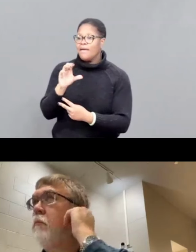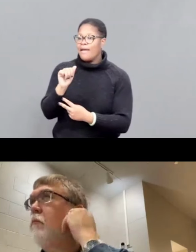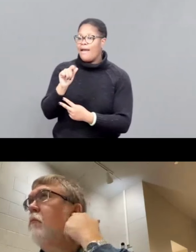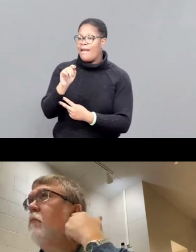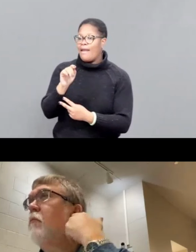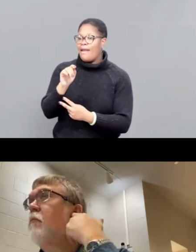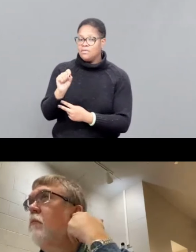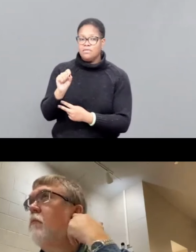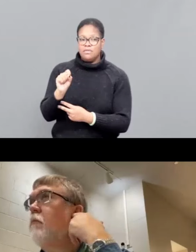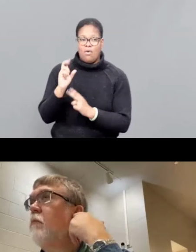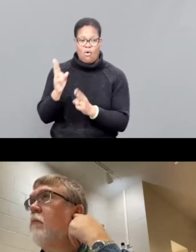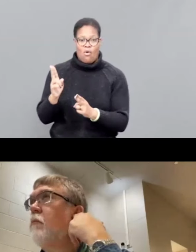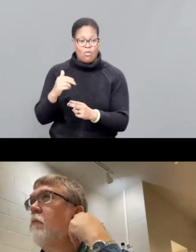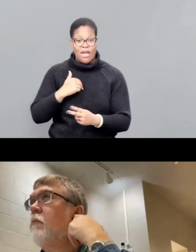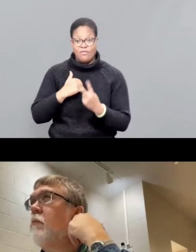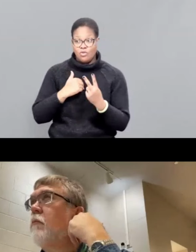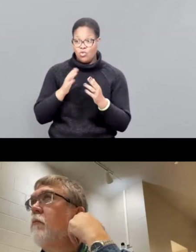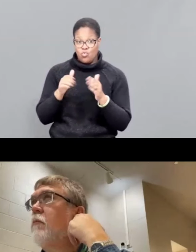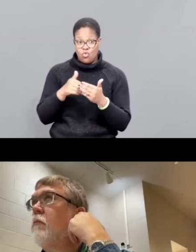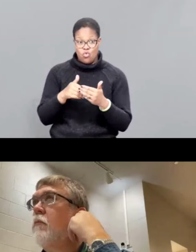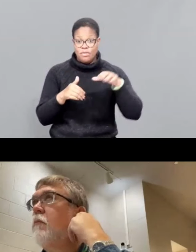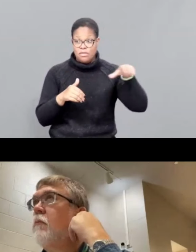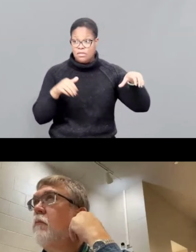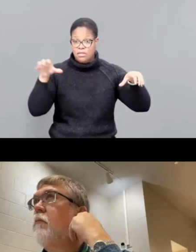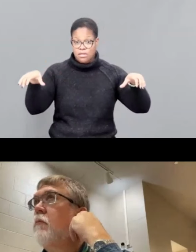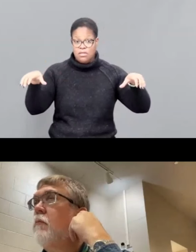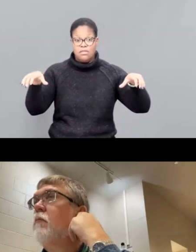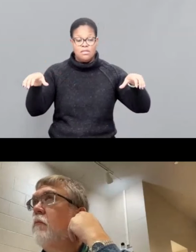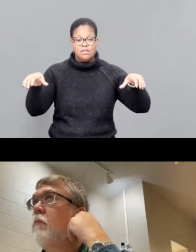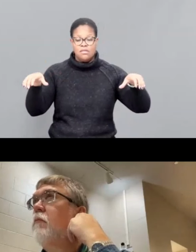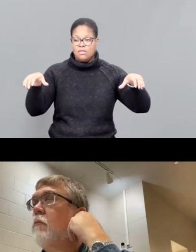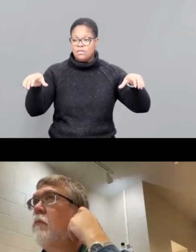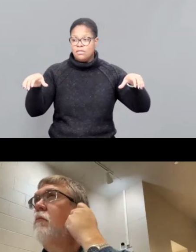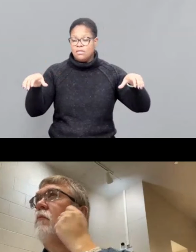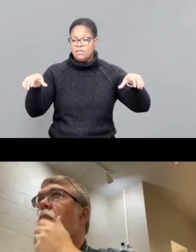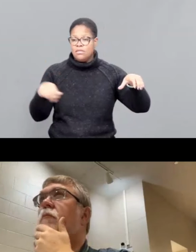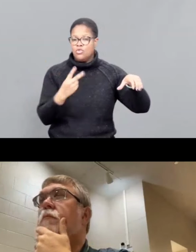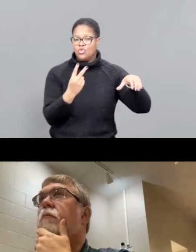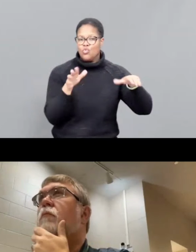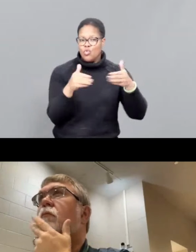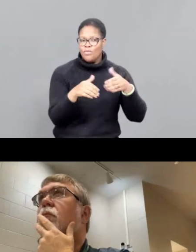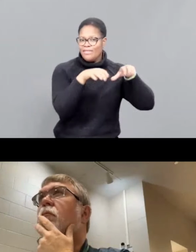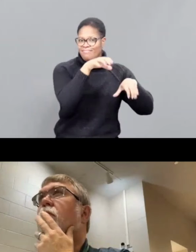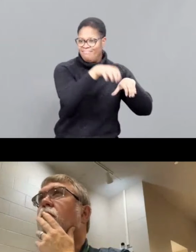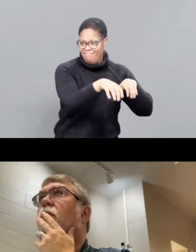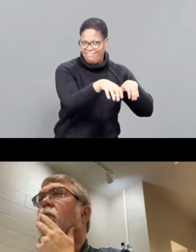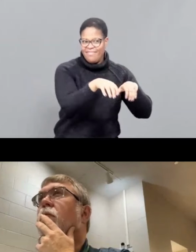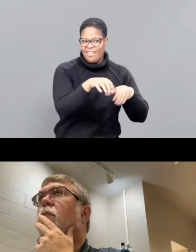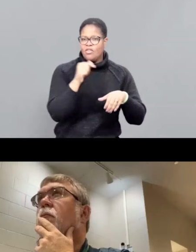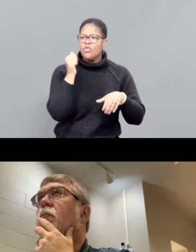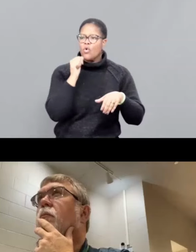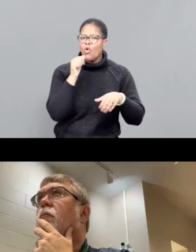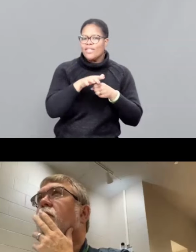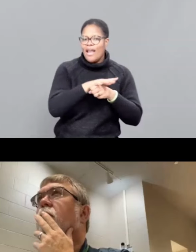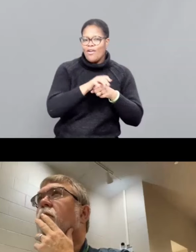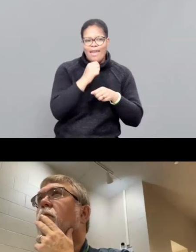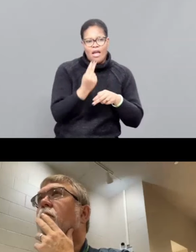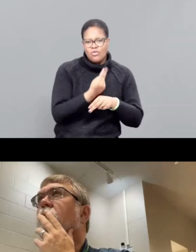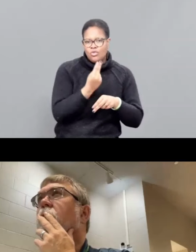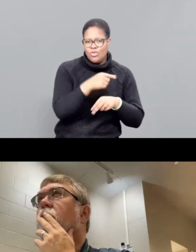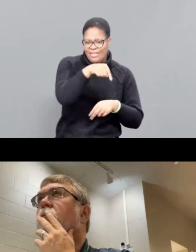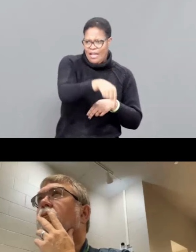We have two rooms, one on each side of one area that's not being used. So like the girls' side